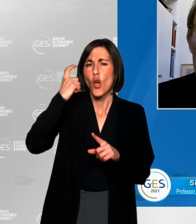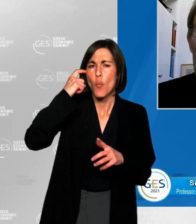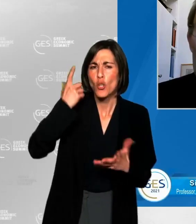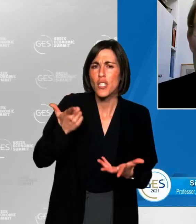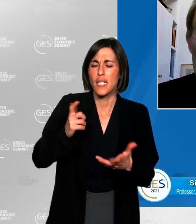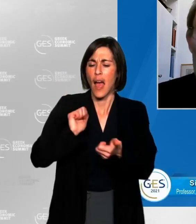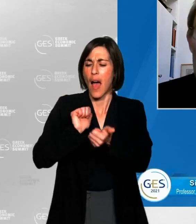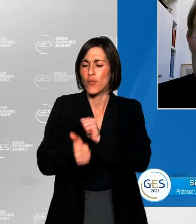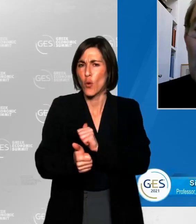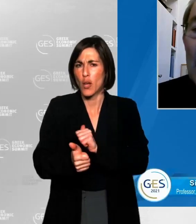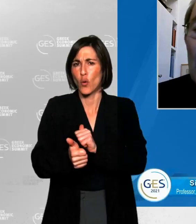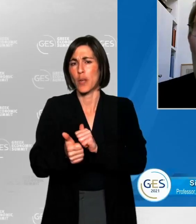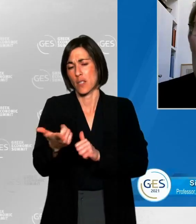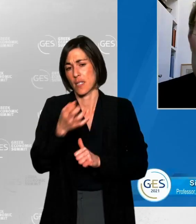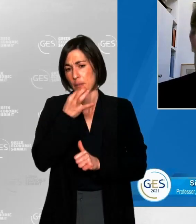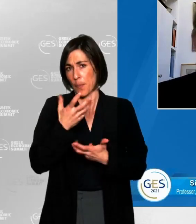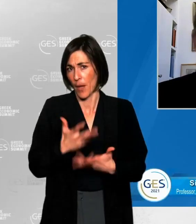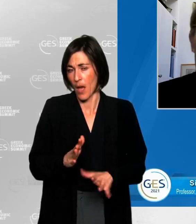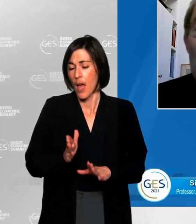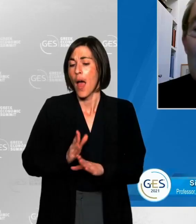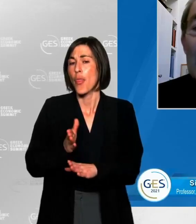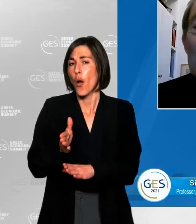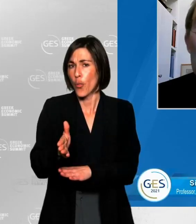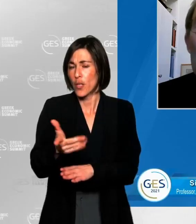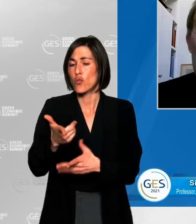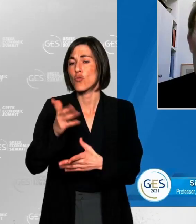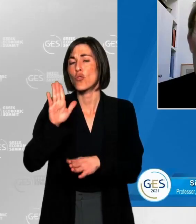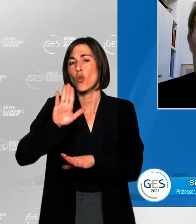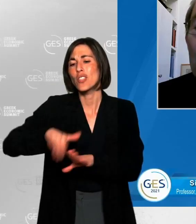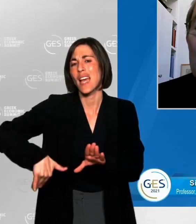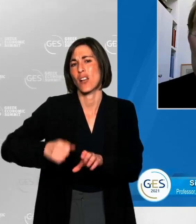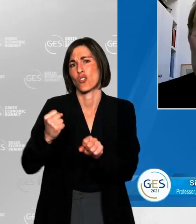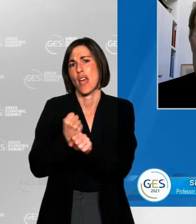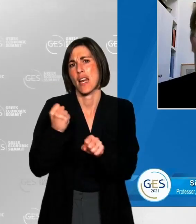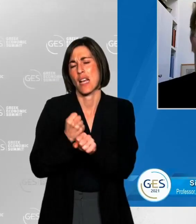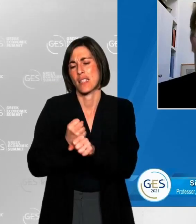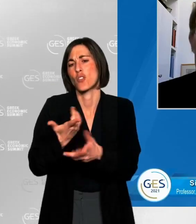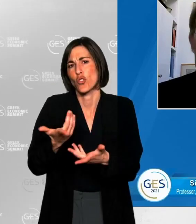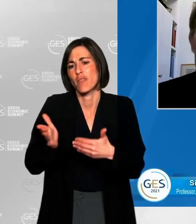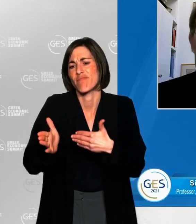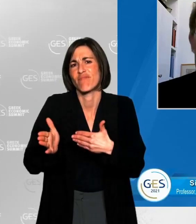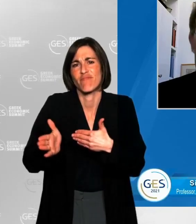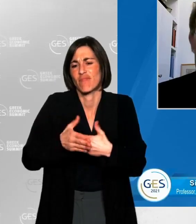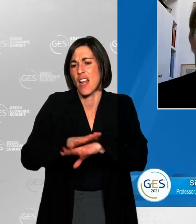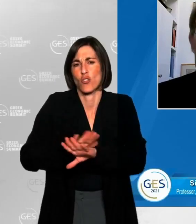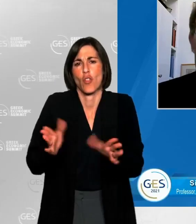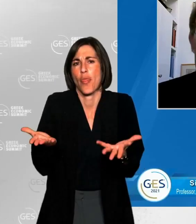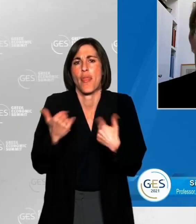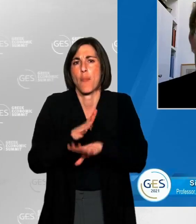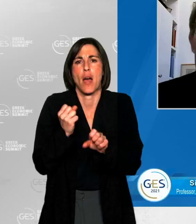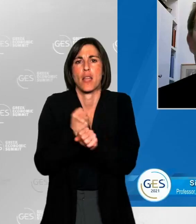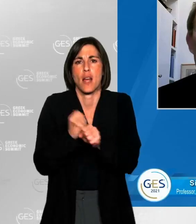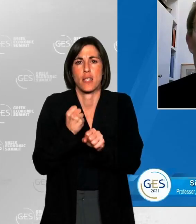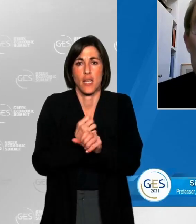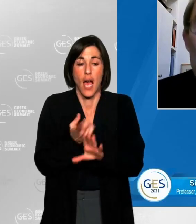the end of work. Others believe that job replacements over the next decade will be very